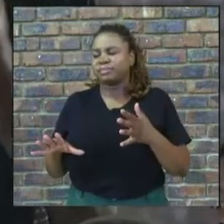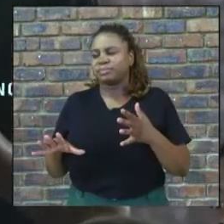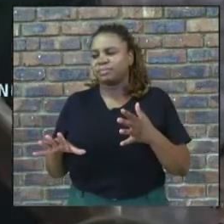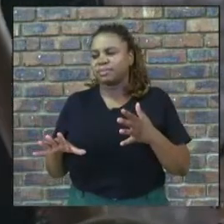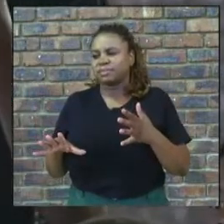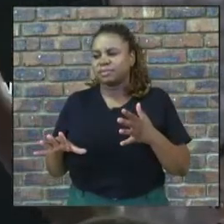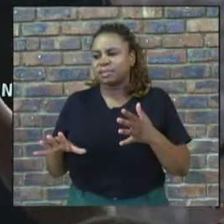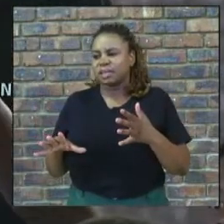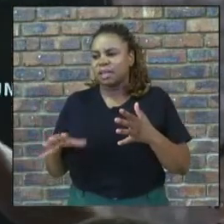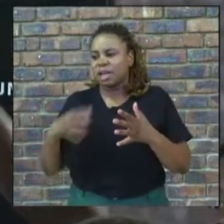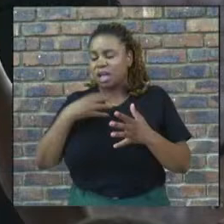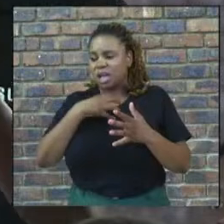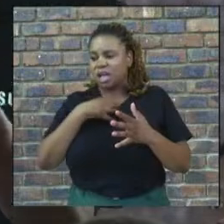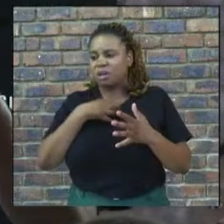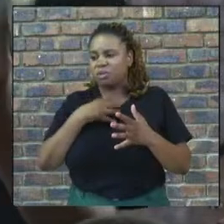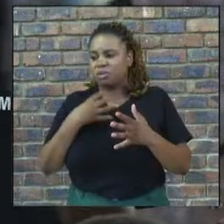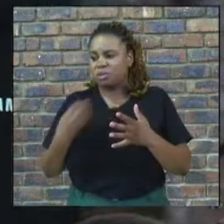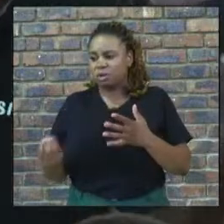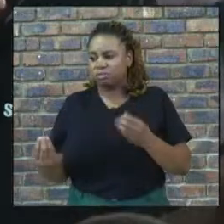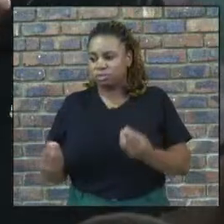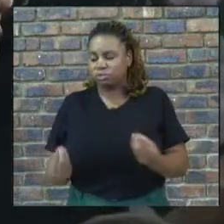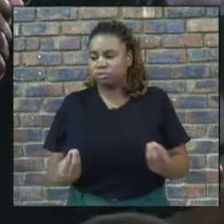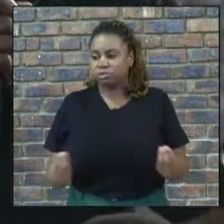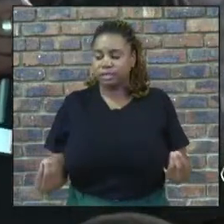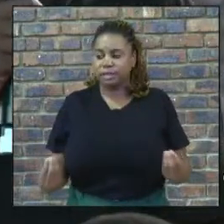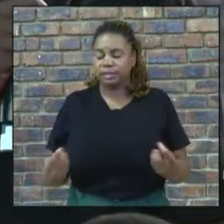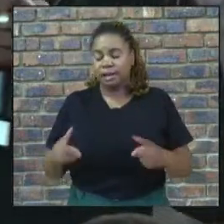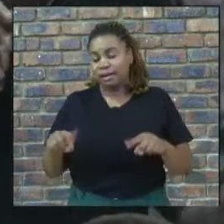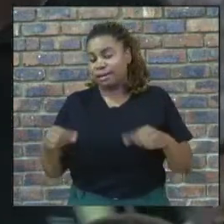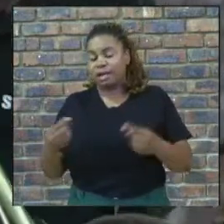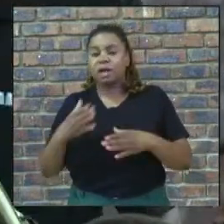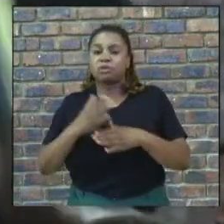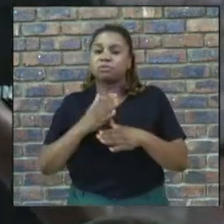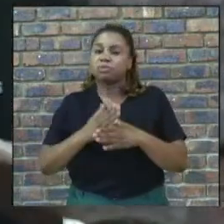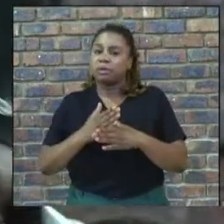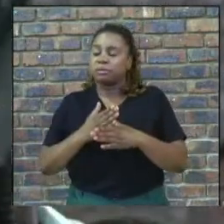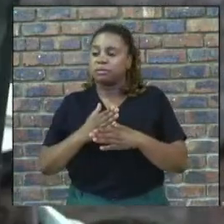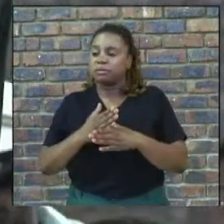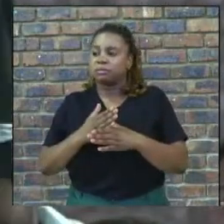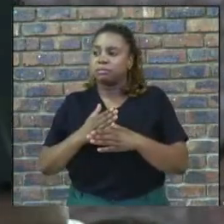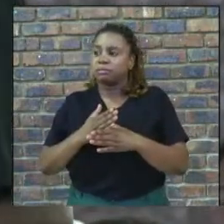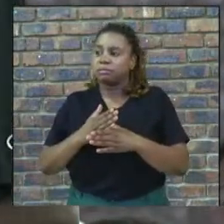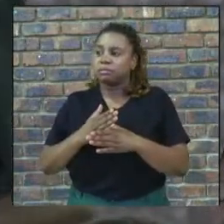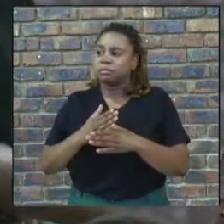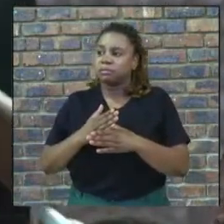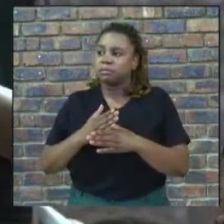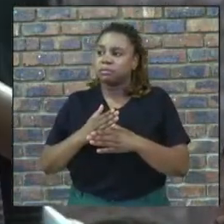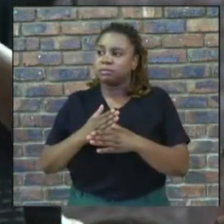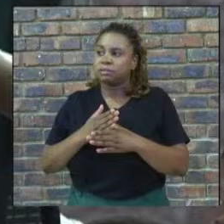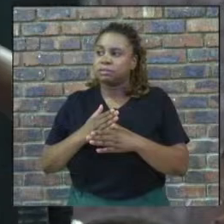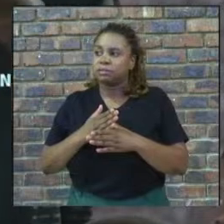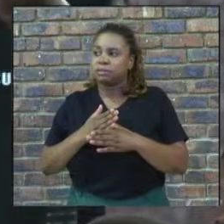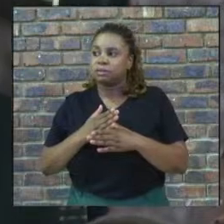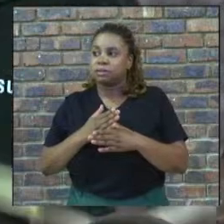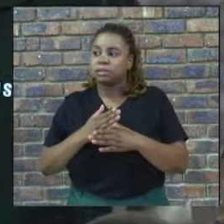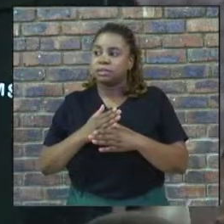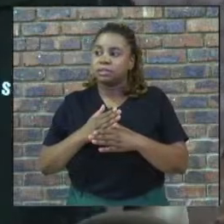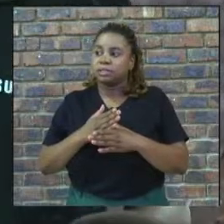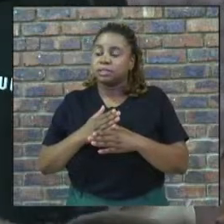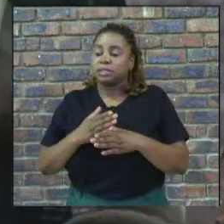ngisho nokurana minor things isiphaza zasemakasi. Zirano abantu bangaphandle, but we are having a